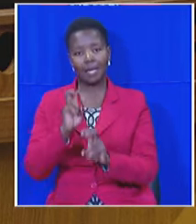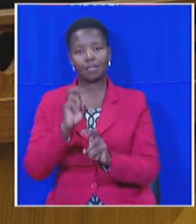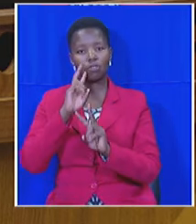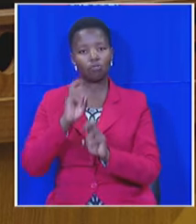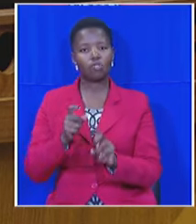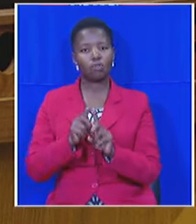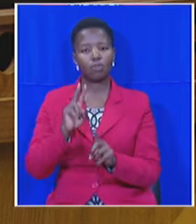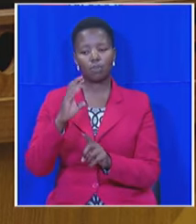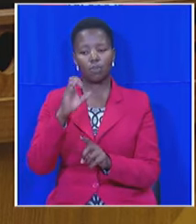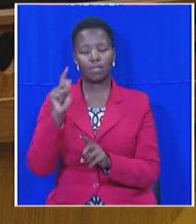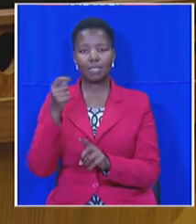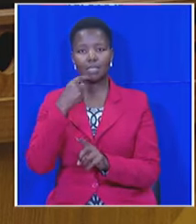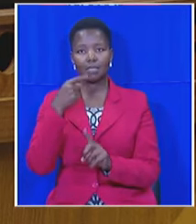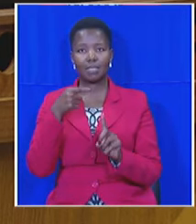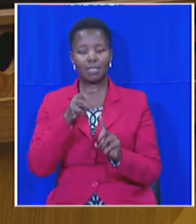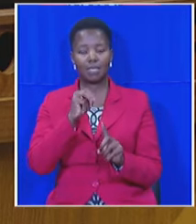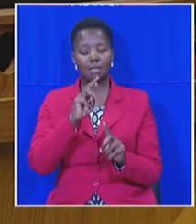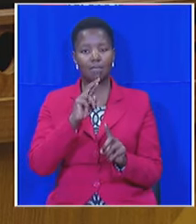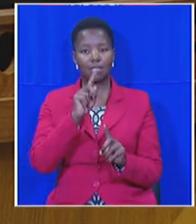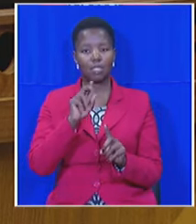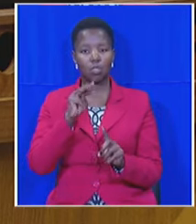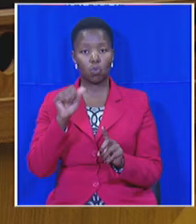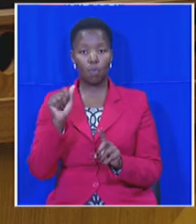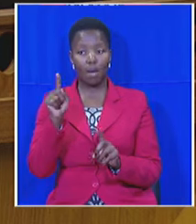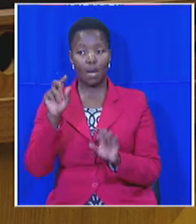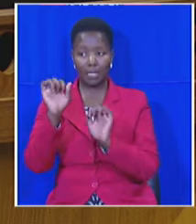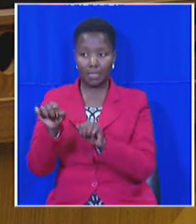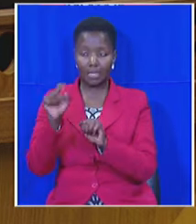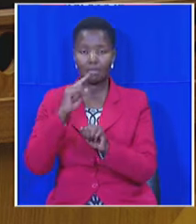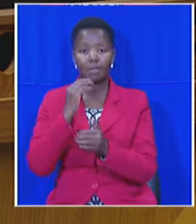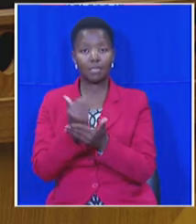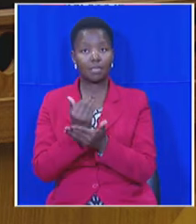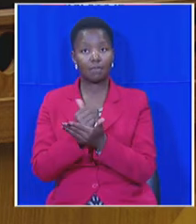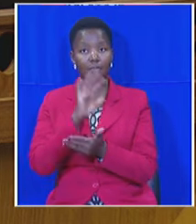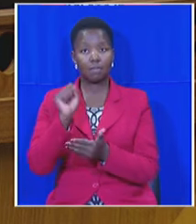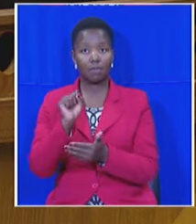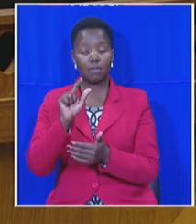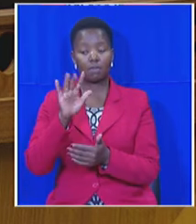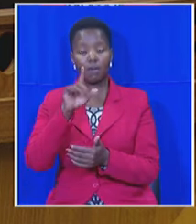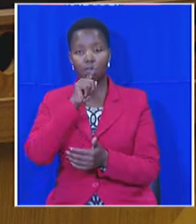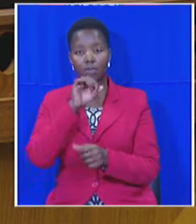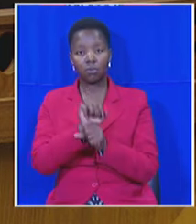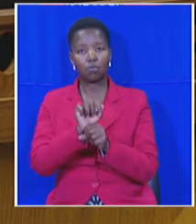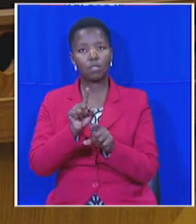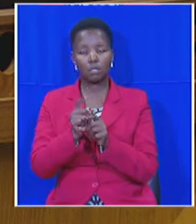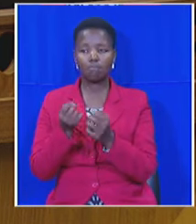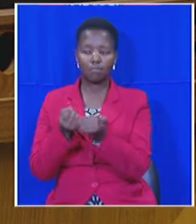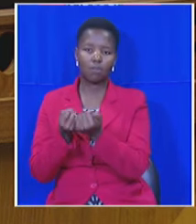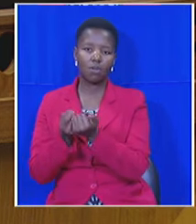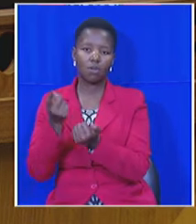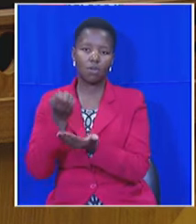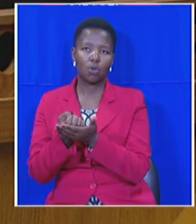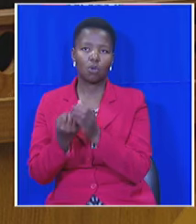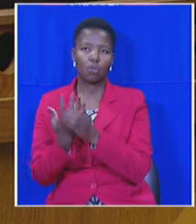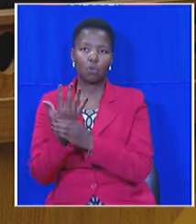posits that avoiding Mr. Zuma's nuclear deal may save 75,000 South Africans their jobs and be a boost to economic growth. South Africa